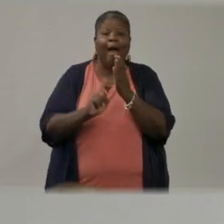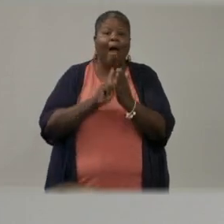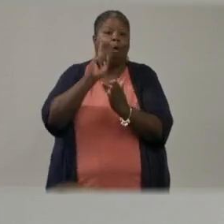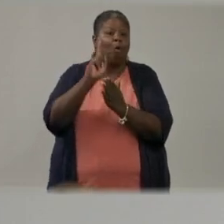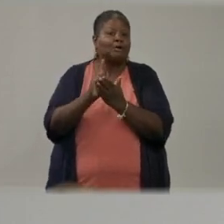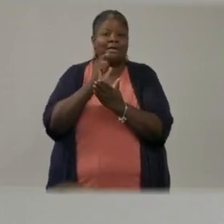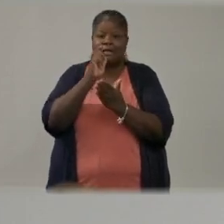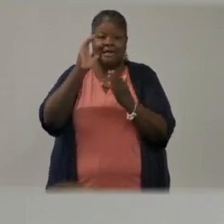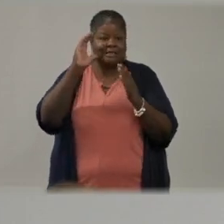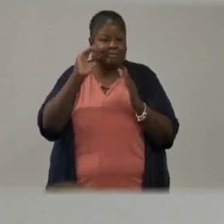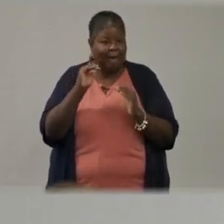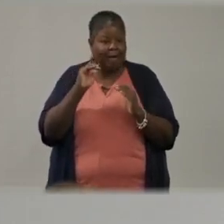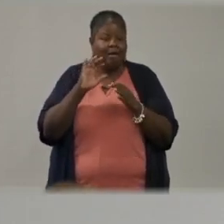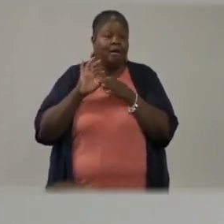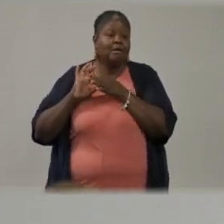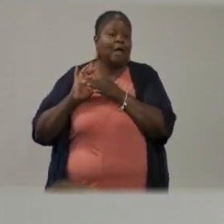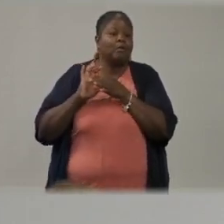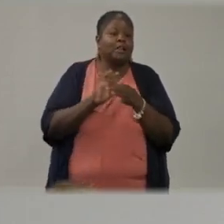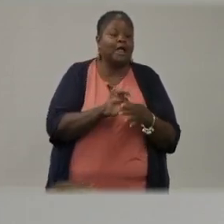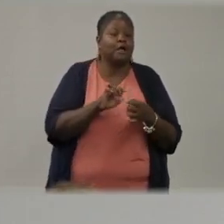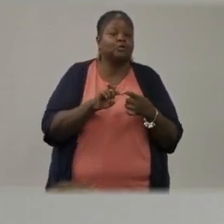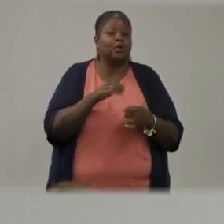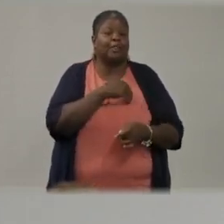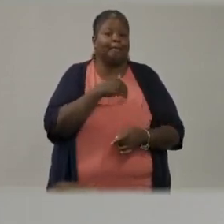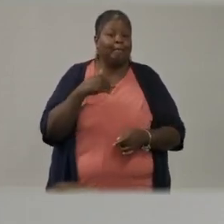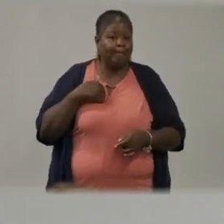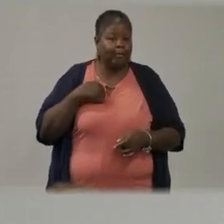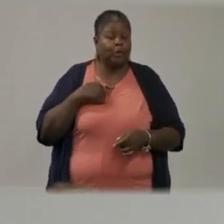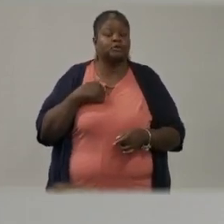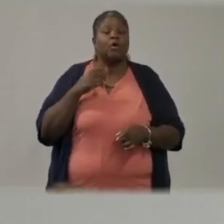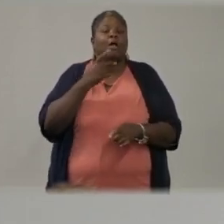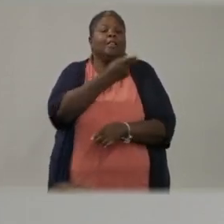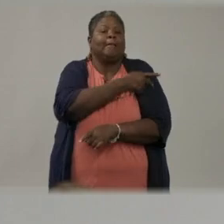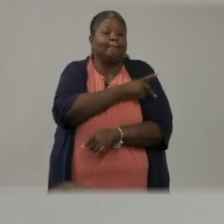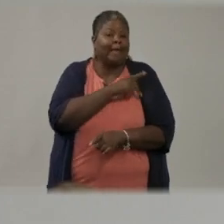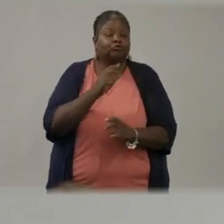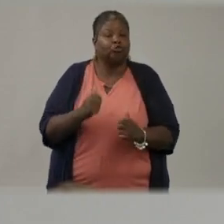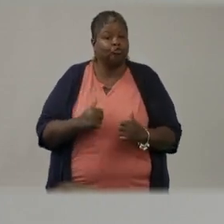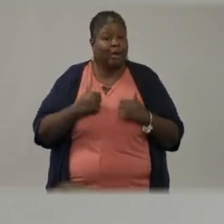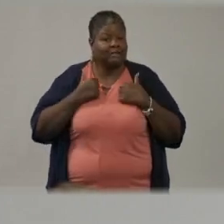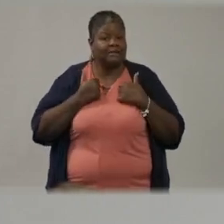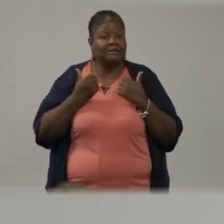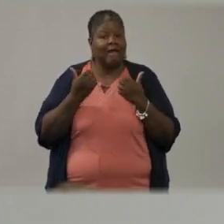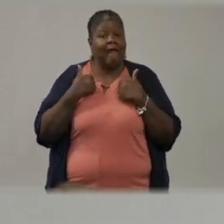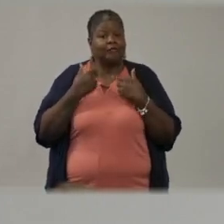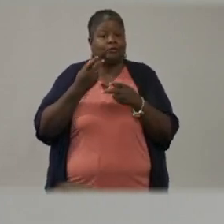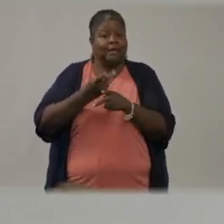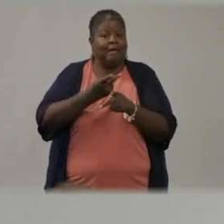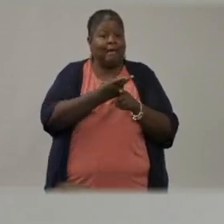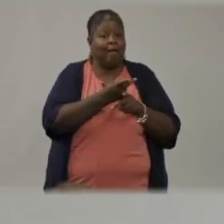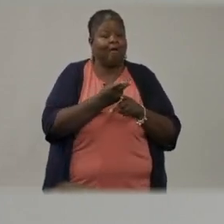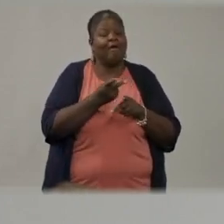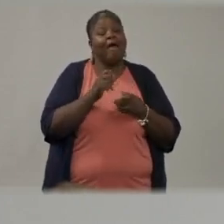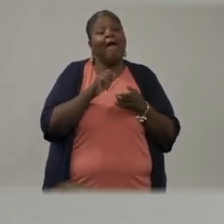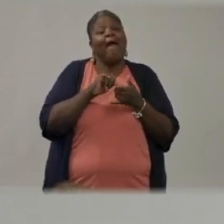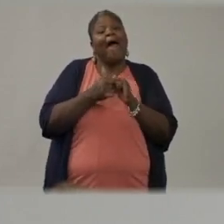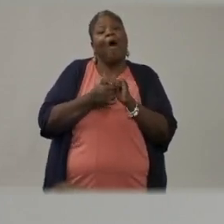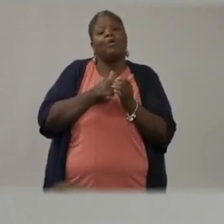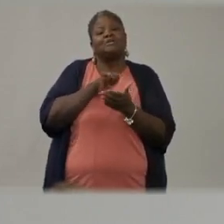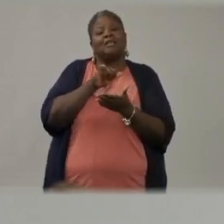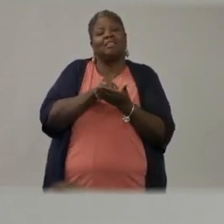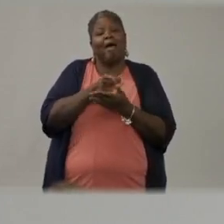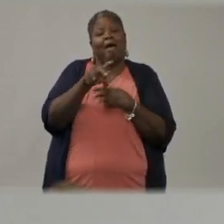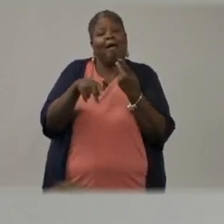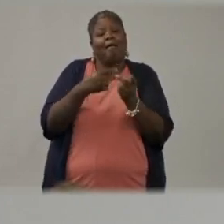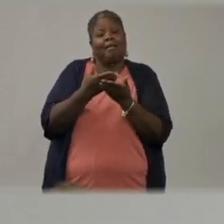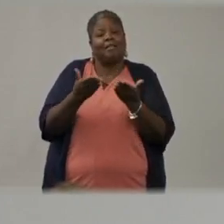how that might relate to the members that they have or the patients that they have or the residents that they have. How is that type of thing being addressed with